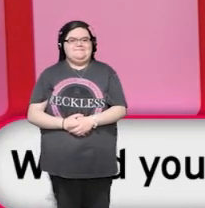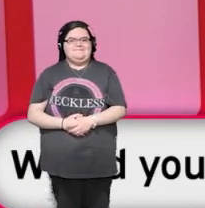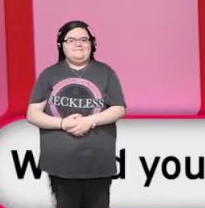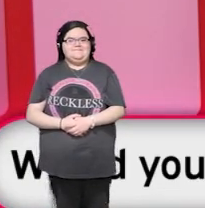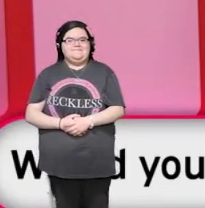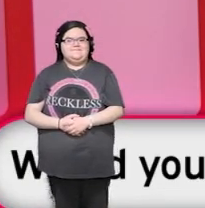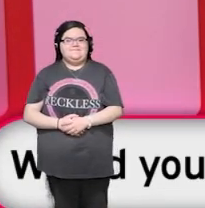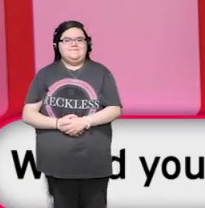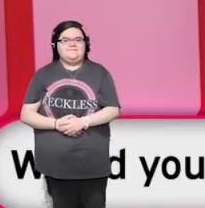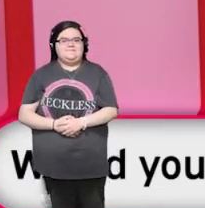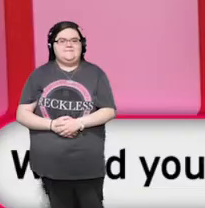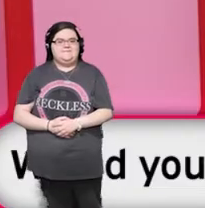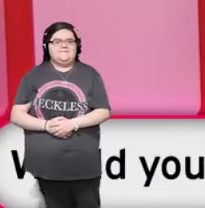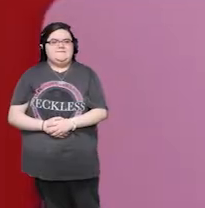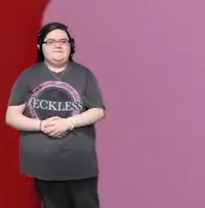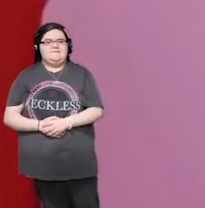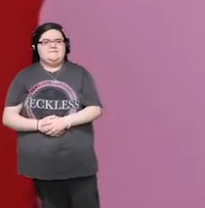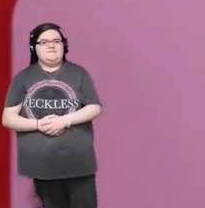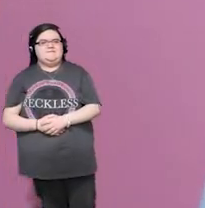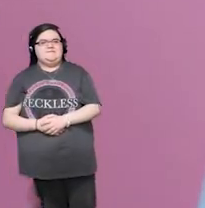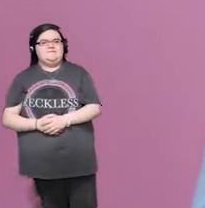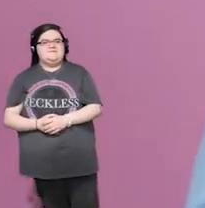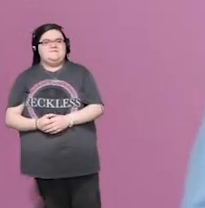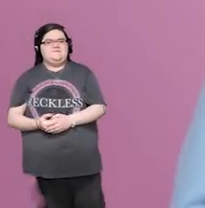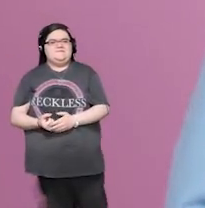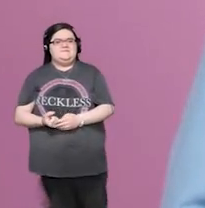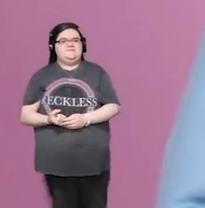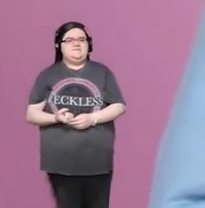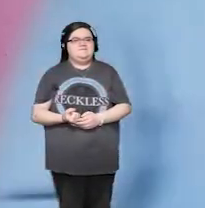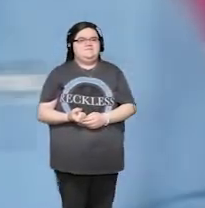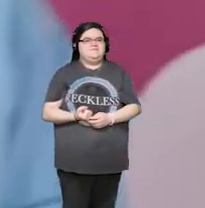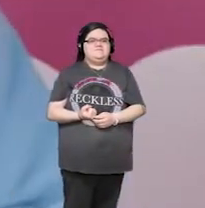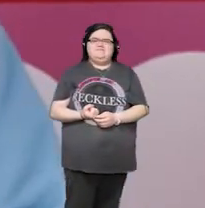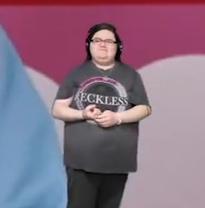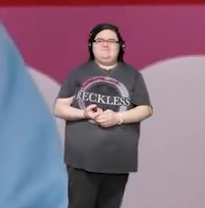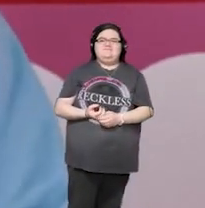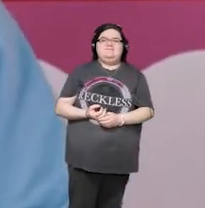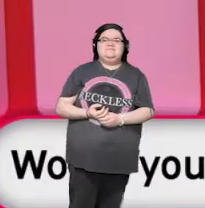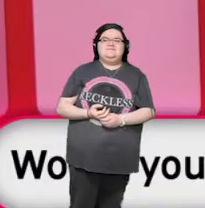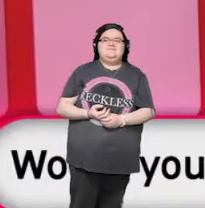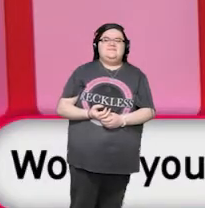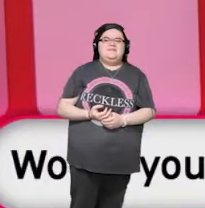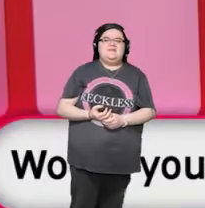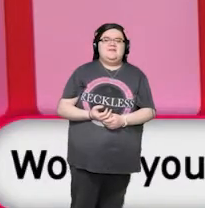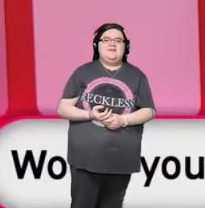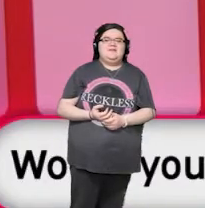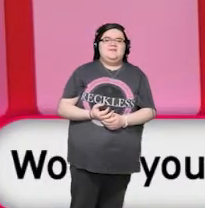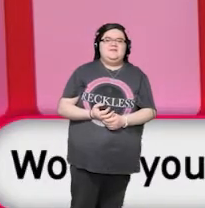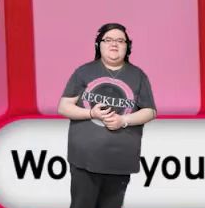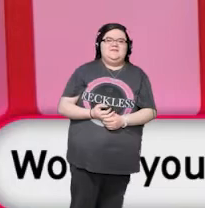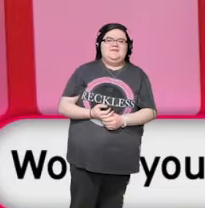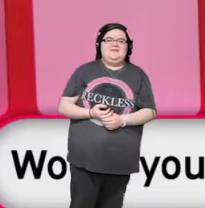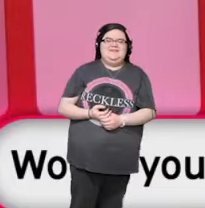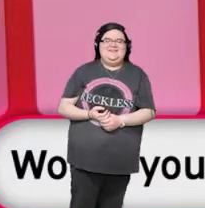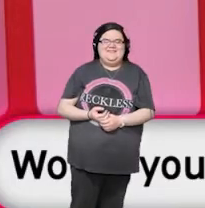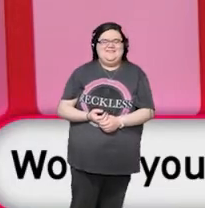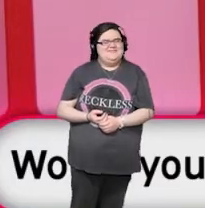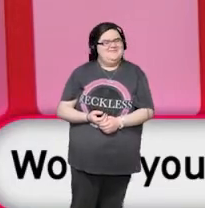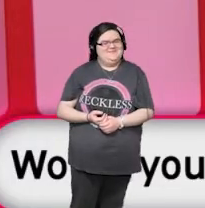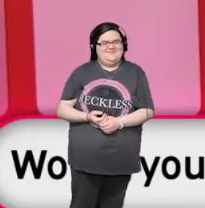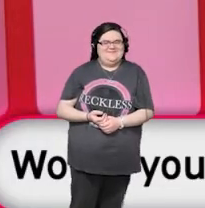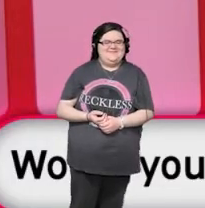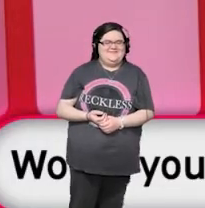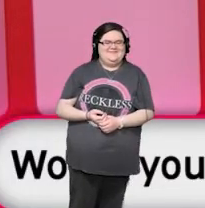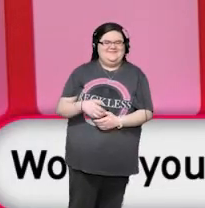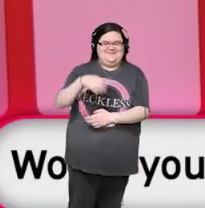taste food, and then I would just smoothie all my food together. Yeah, taste that. Feeling sex is sick. Tasting